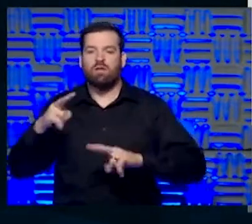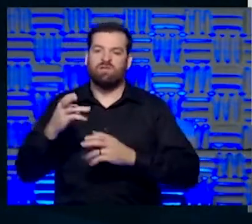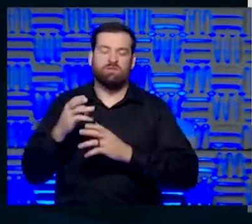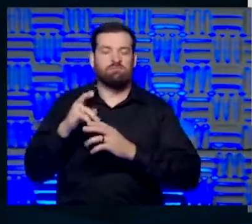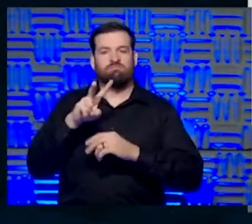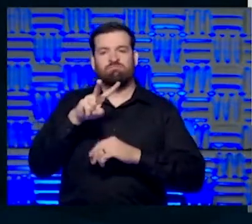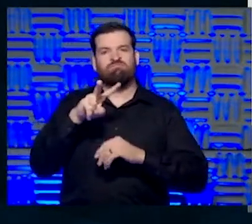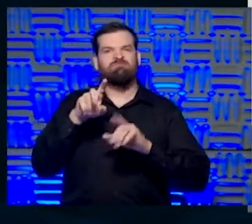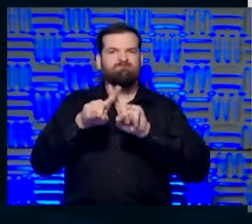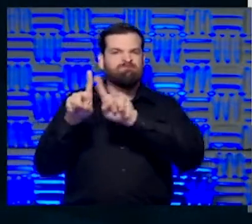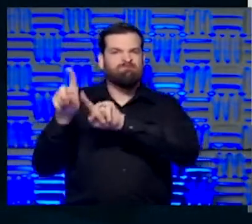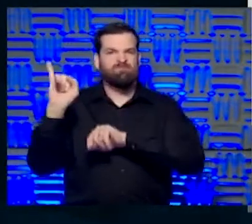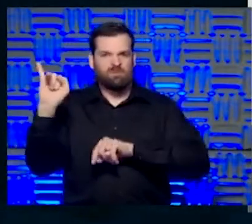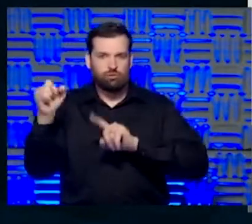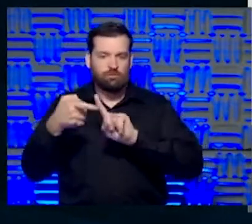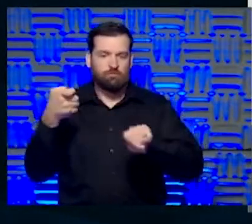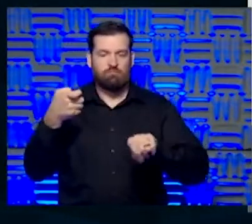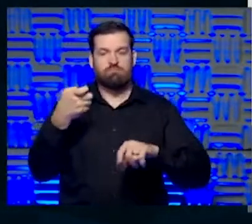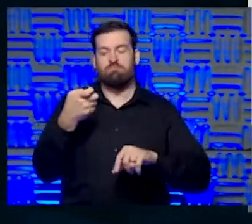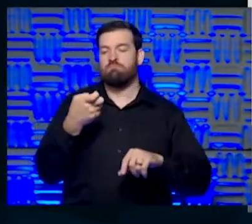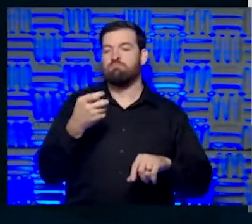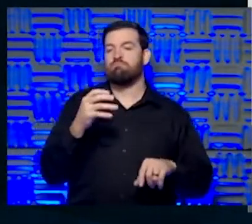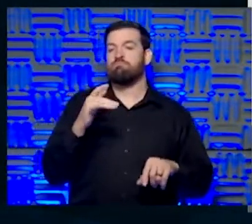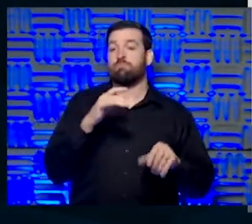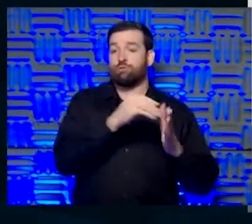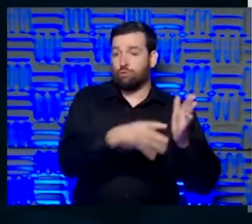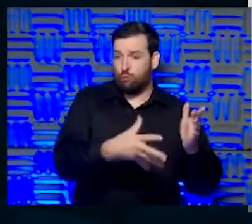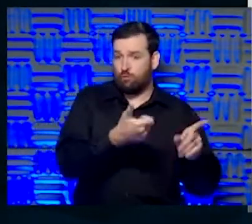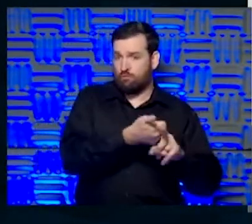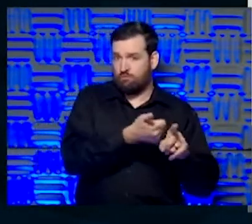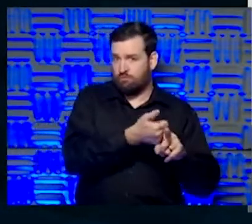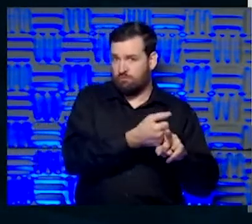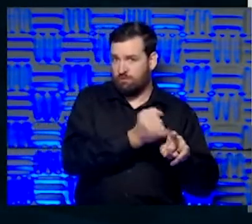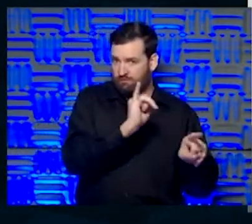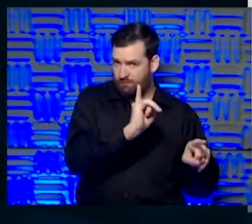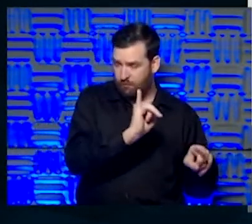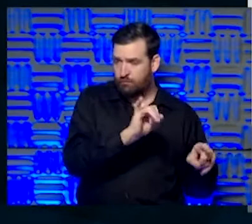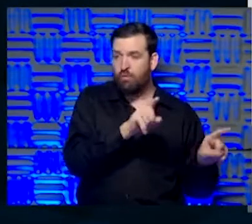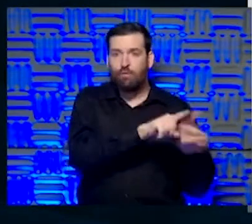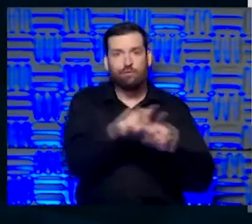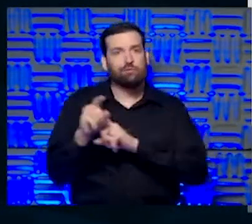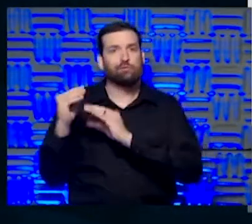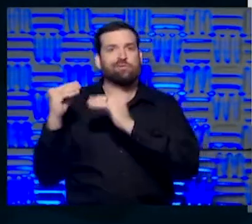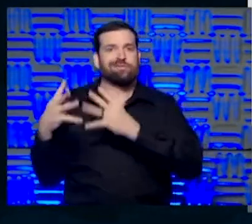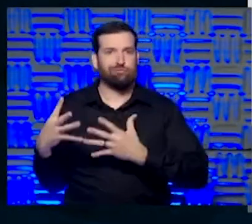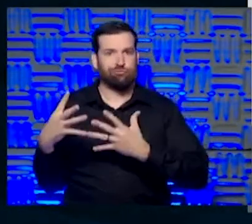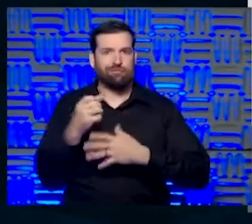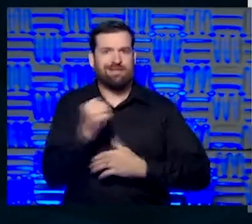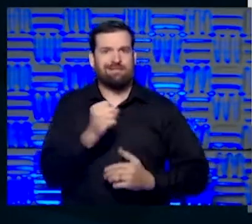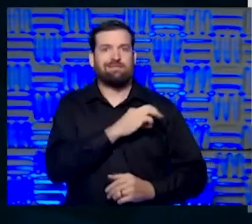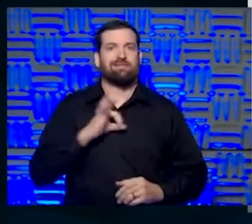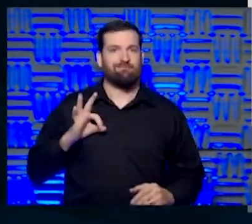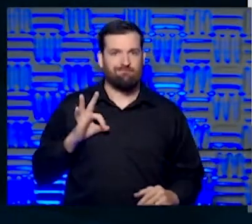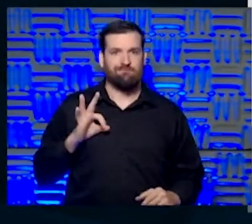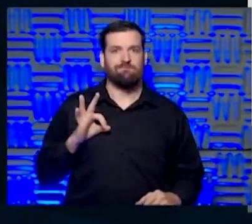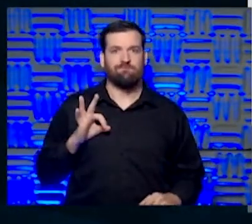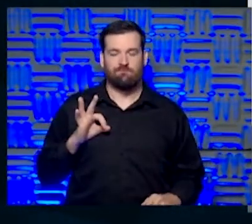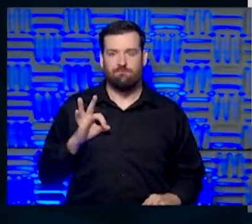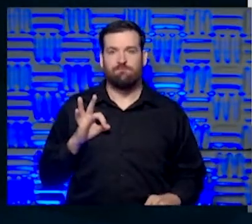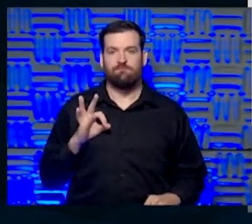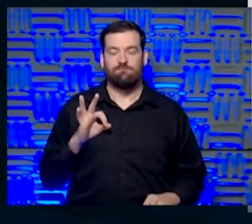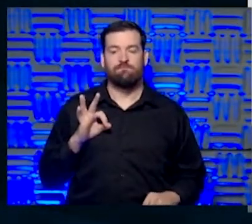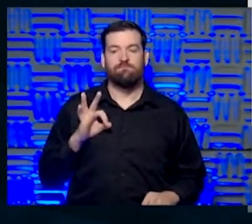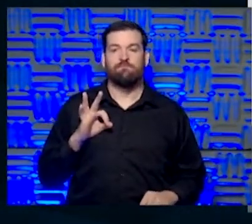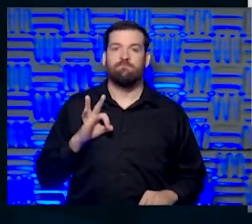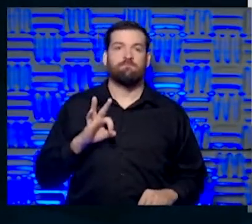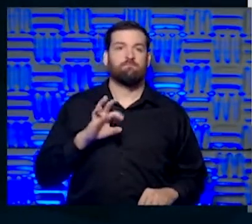infections from both students who were infected and then also teachers and staff that were infected, and the